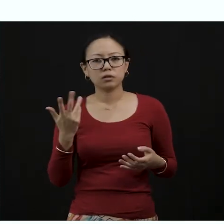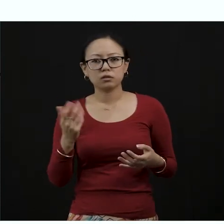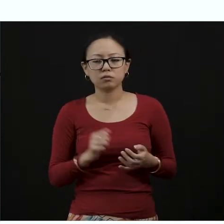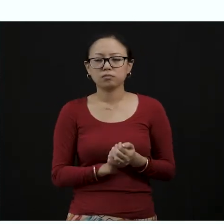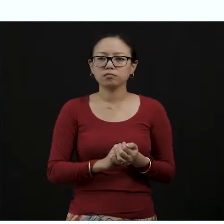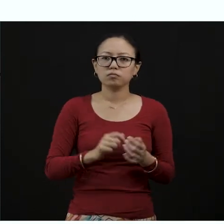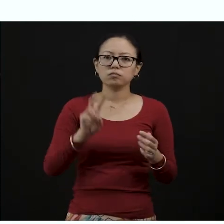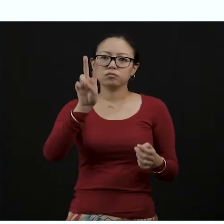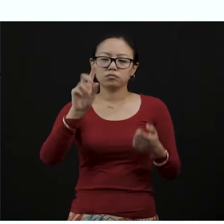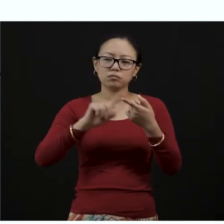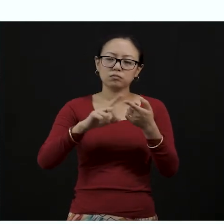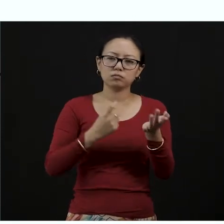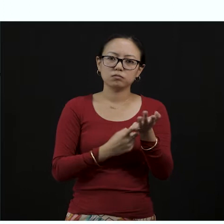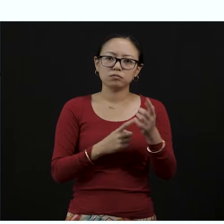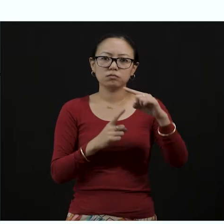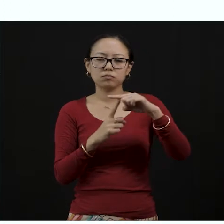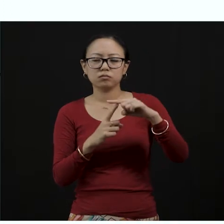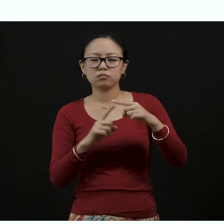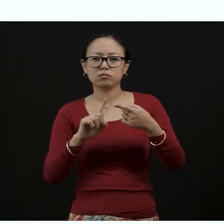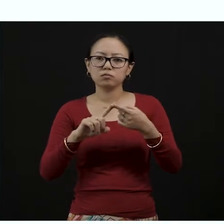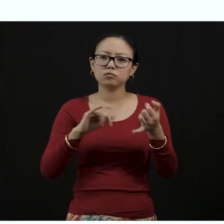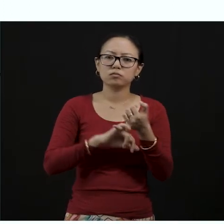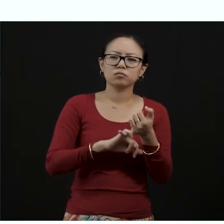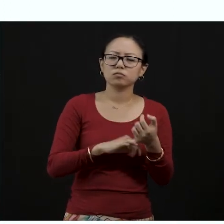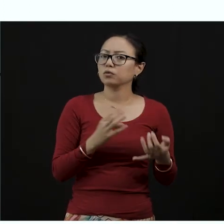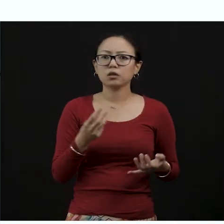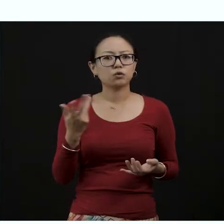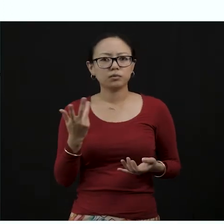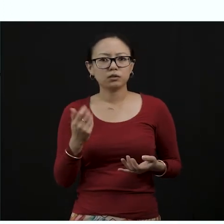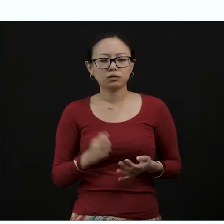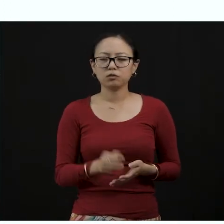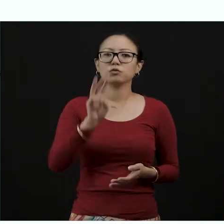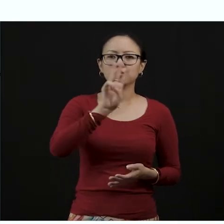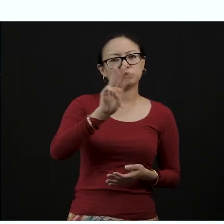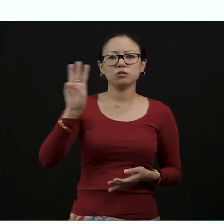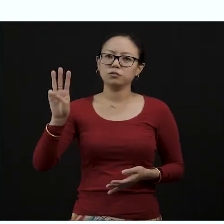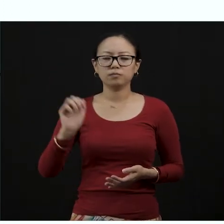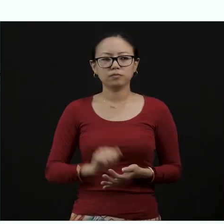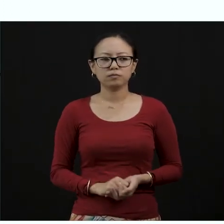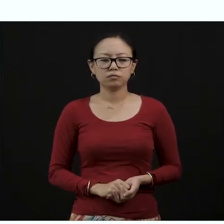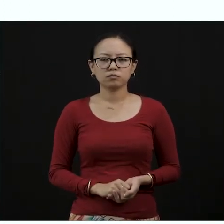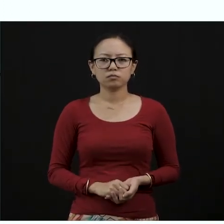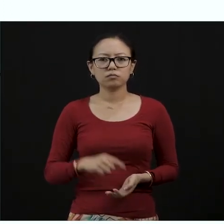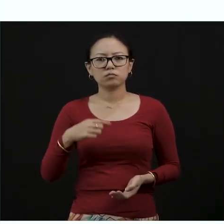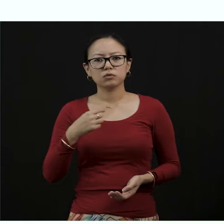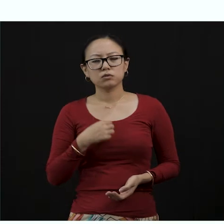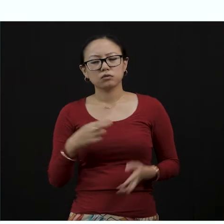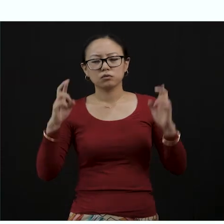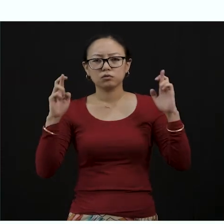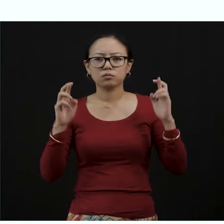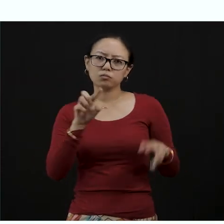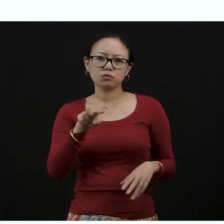sides and 3 vertices. So I hope you have learned about the plane shapes. Now we will talk